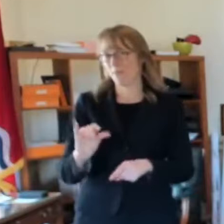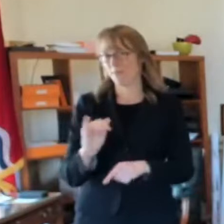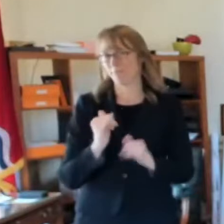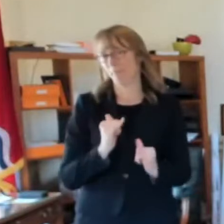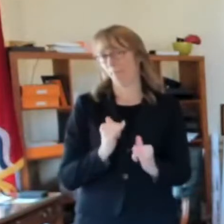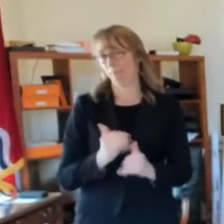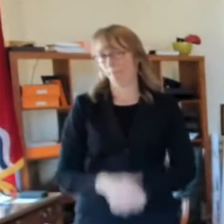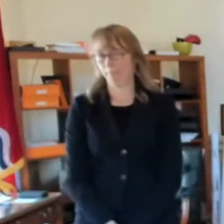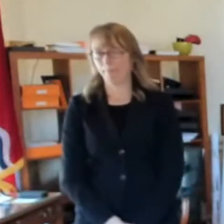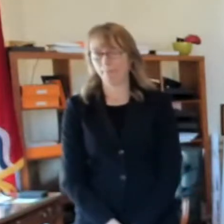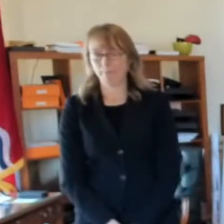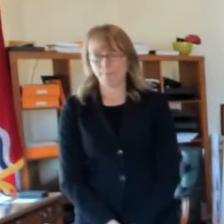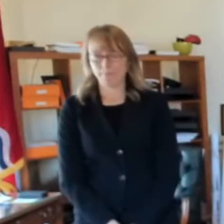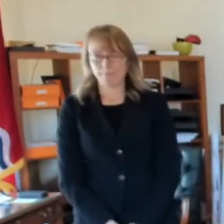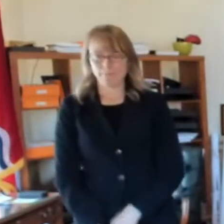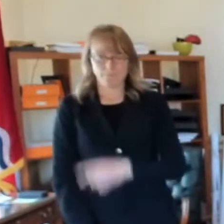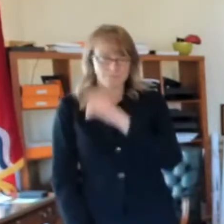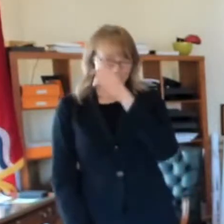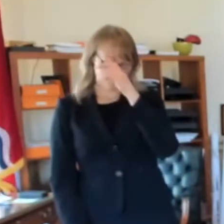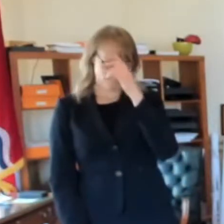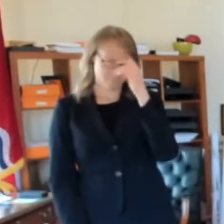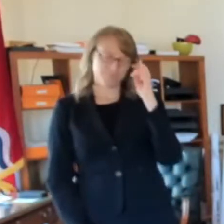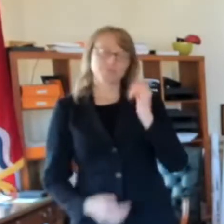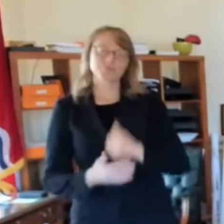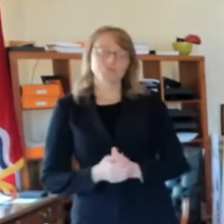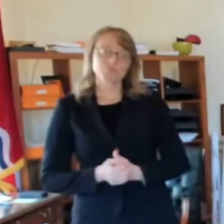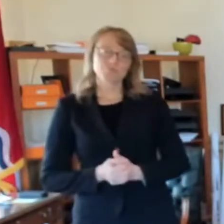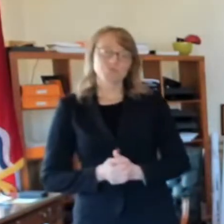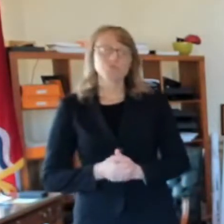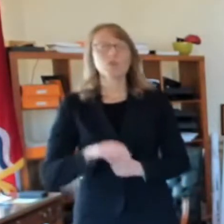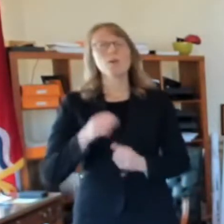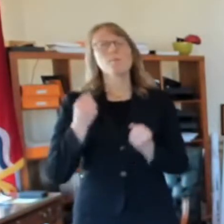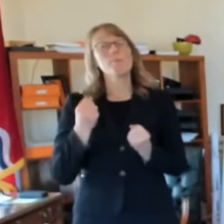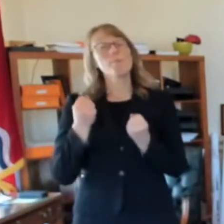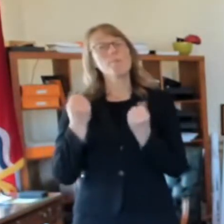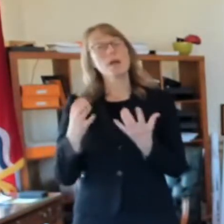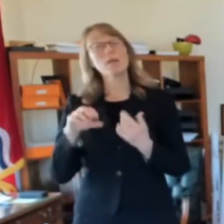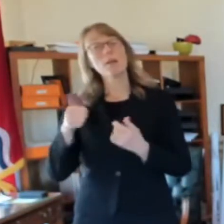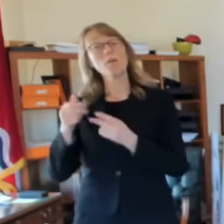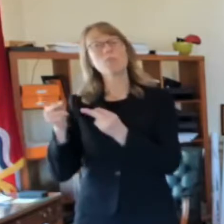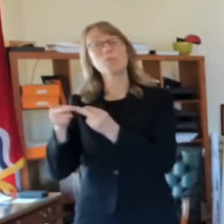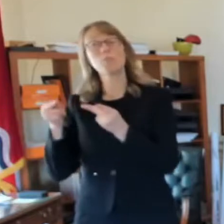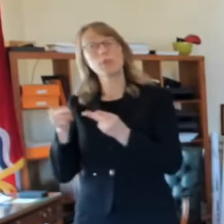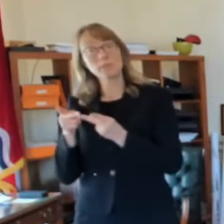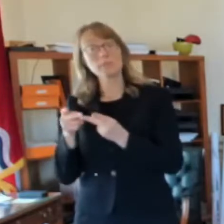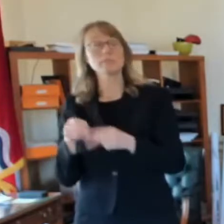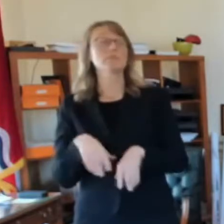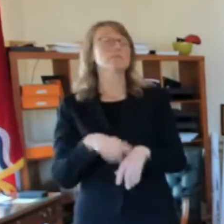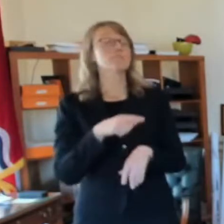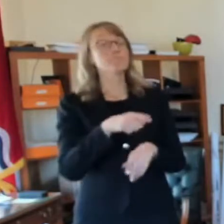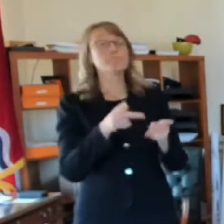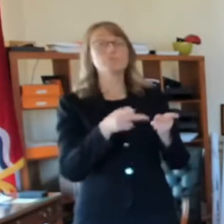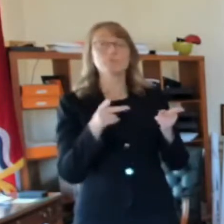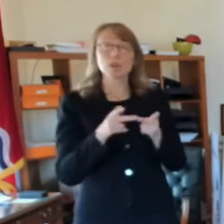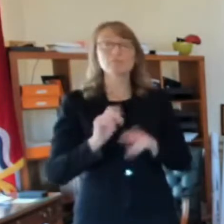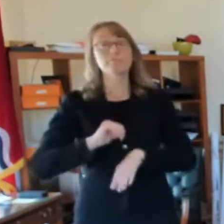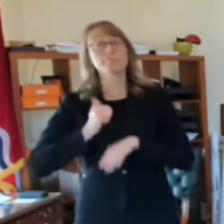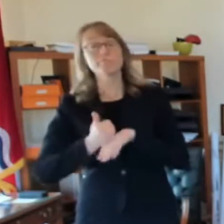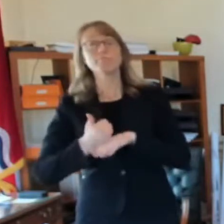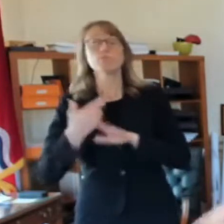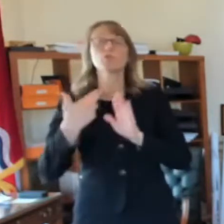There are other places that are following, quite a few other places that are following similar guidelines as we have.